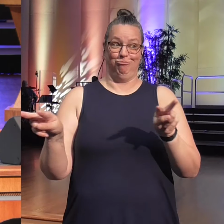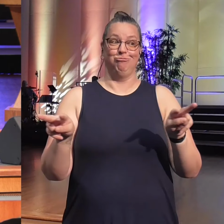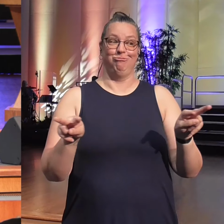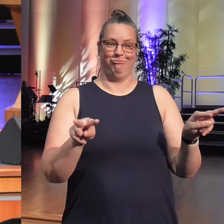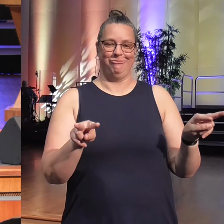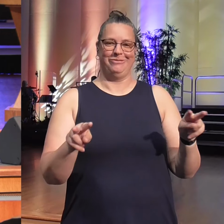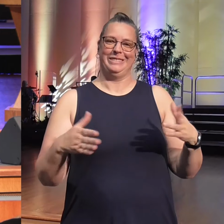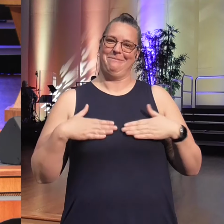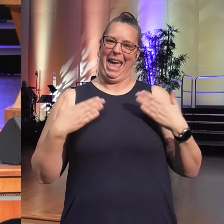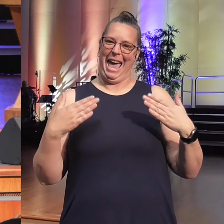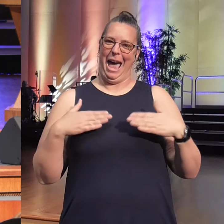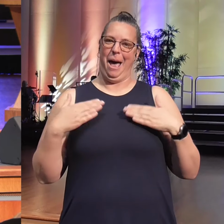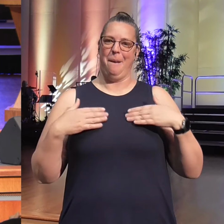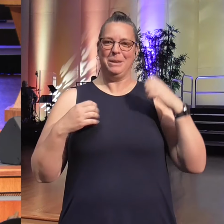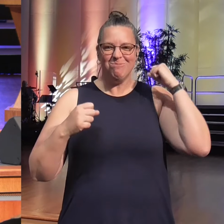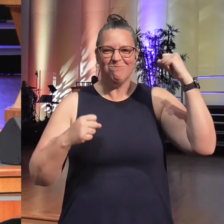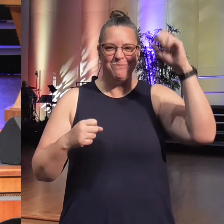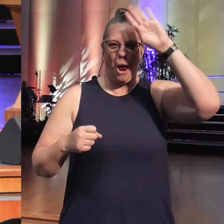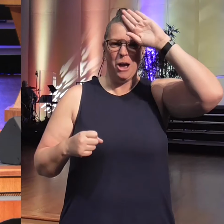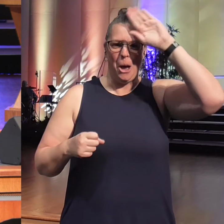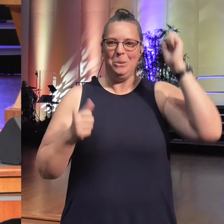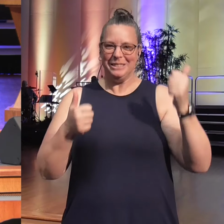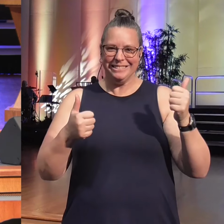That makes me very happy. Go Broncos. Yeah.